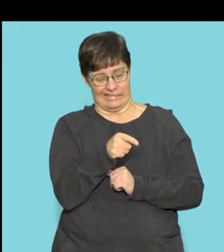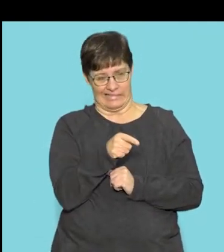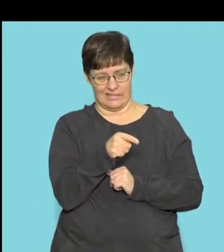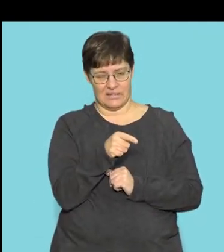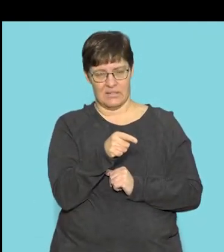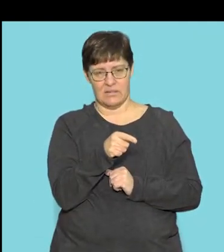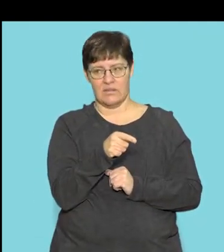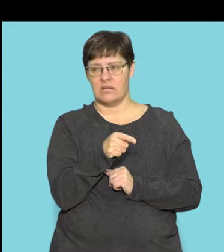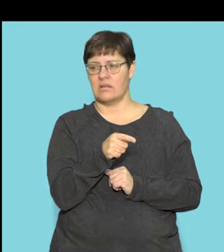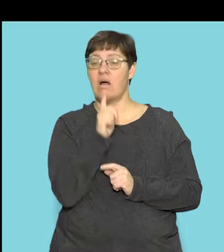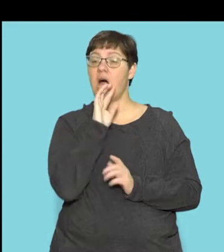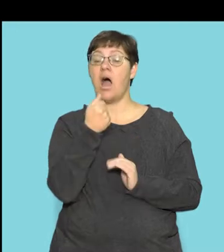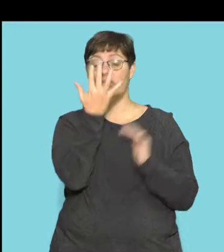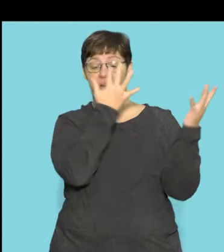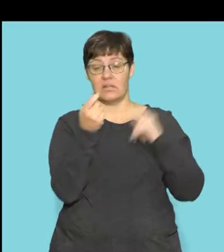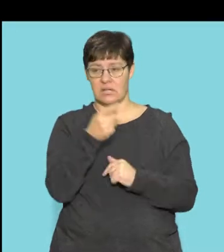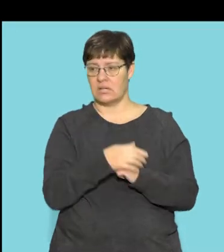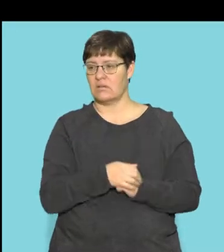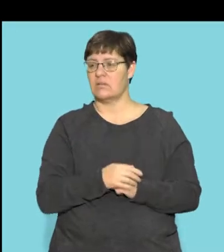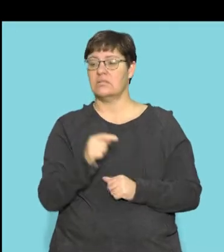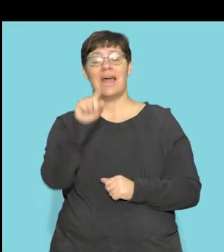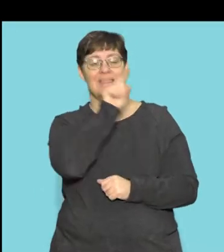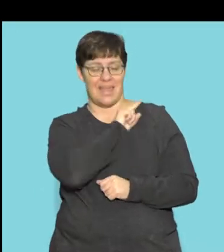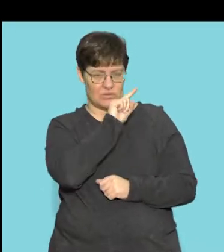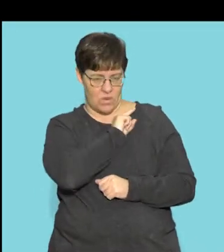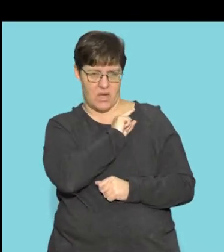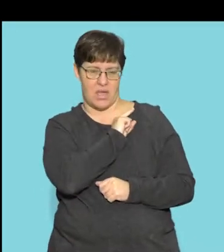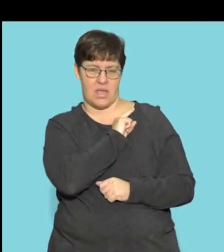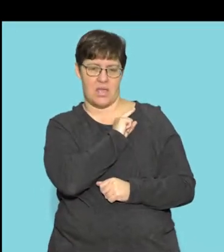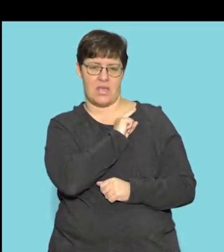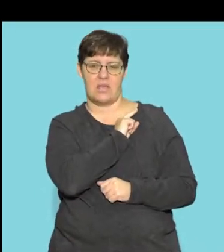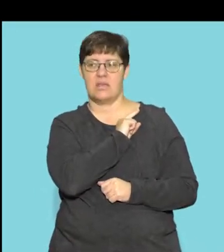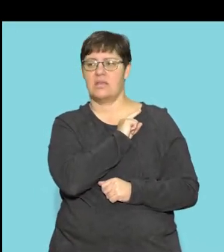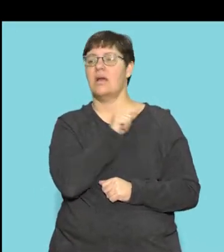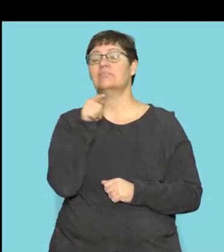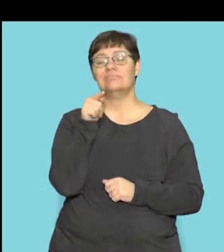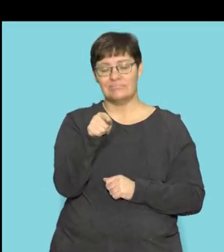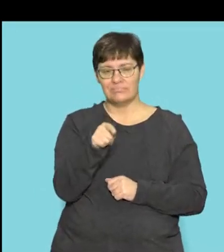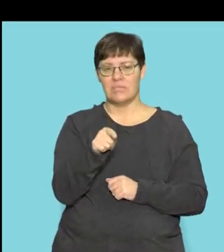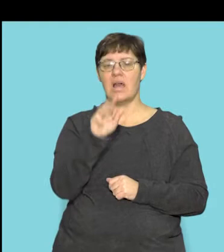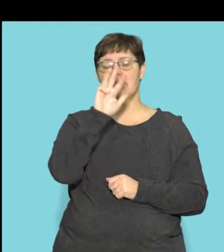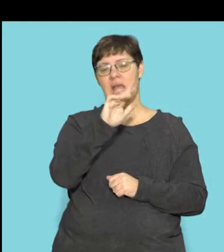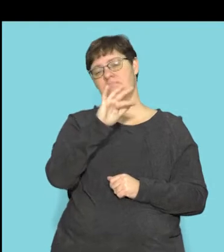do after calculating, you can say therefore and conclude that this will be